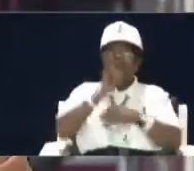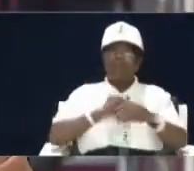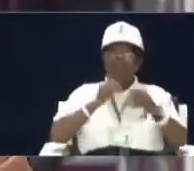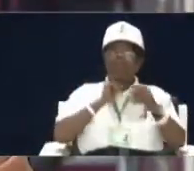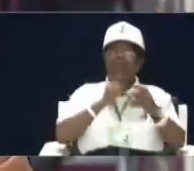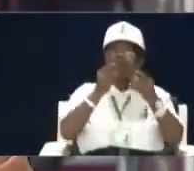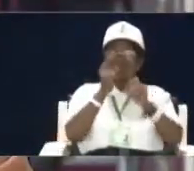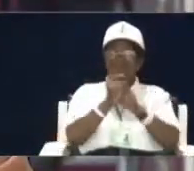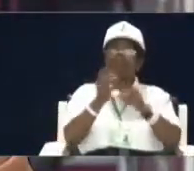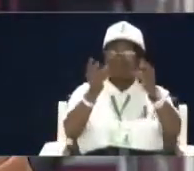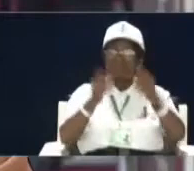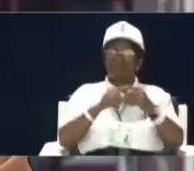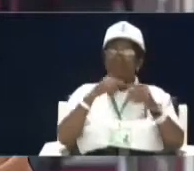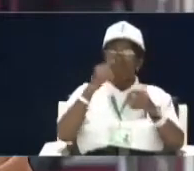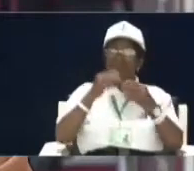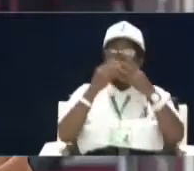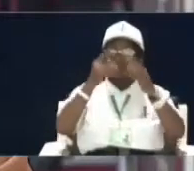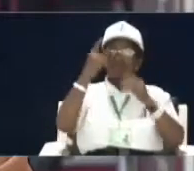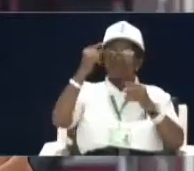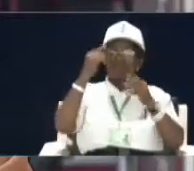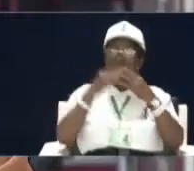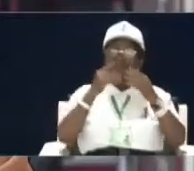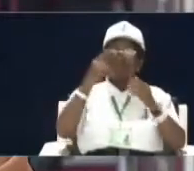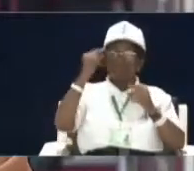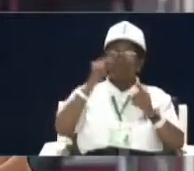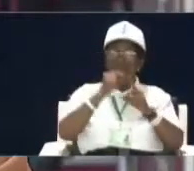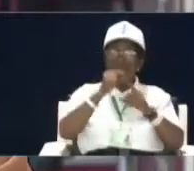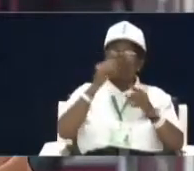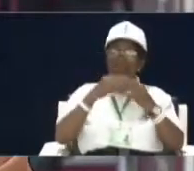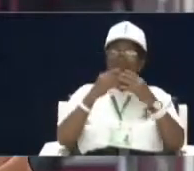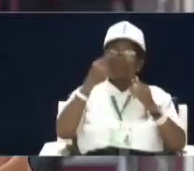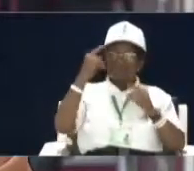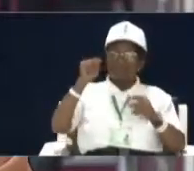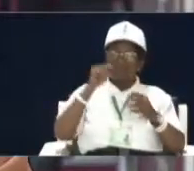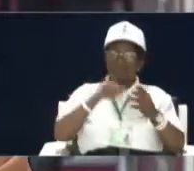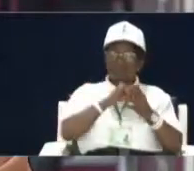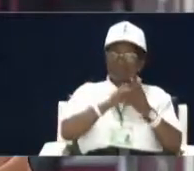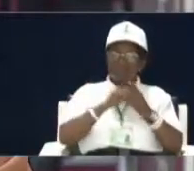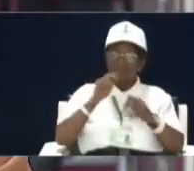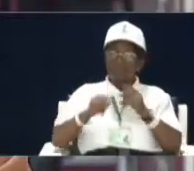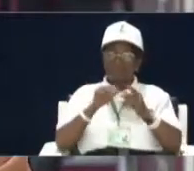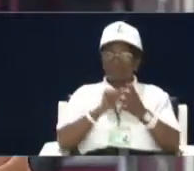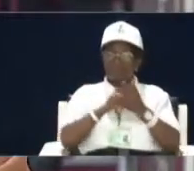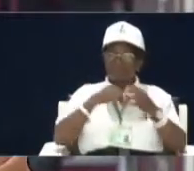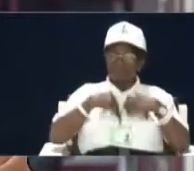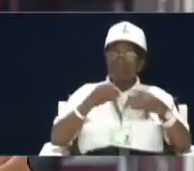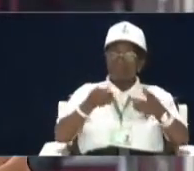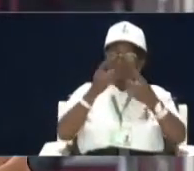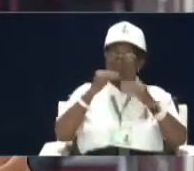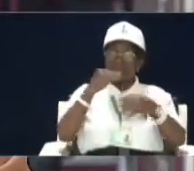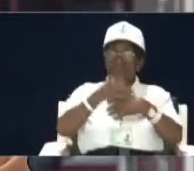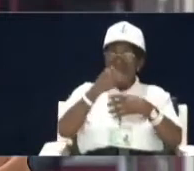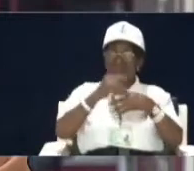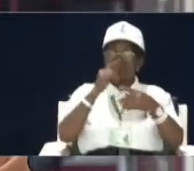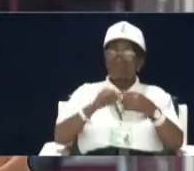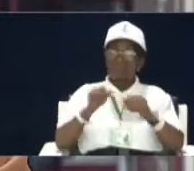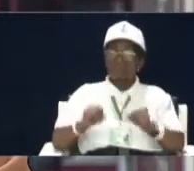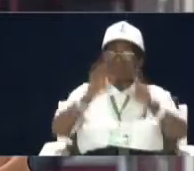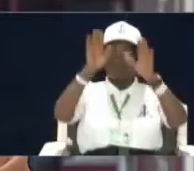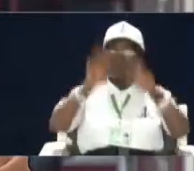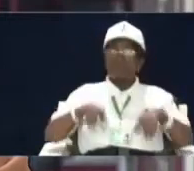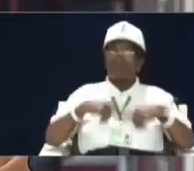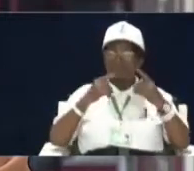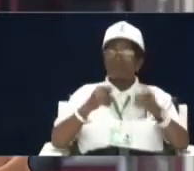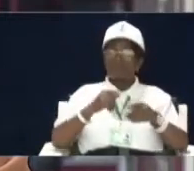you. Thank you for your word. And thank you for these people who have come forward to surrender their lives to you.